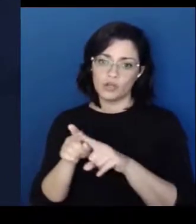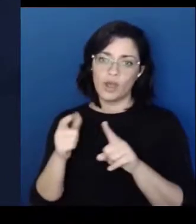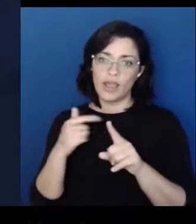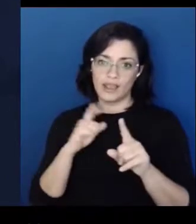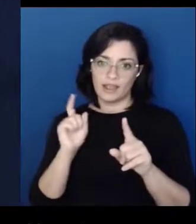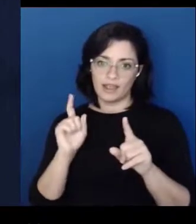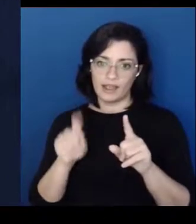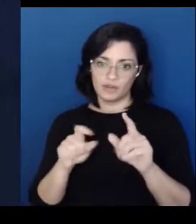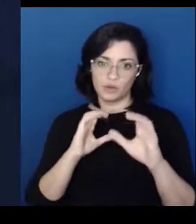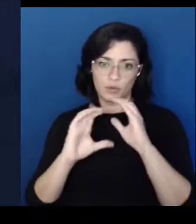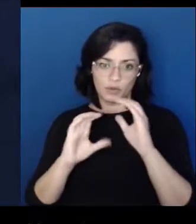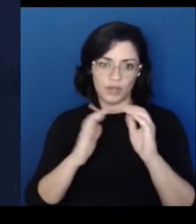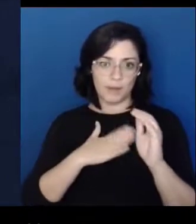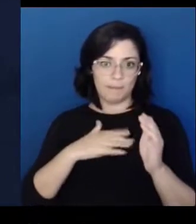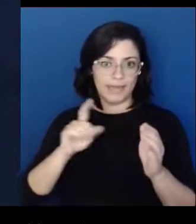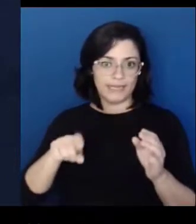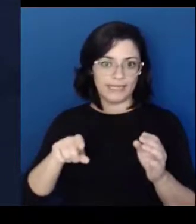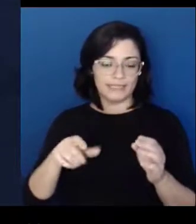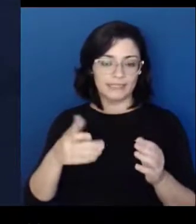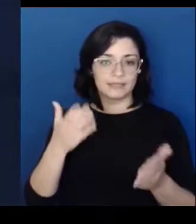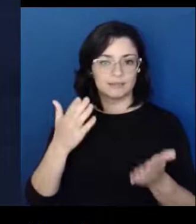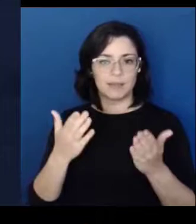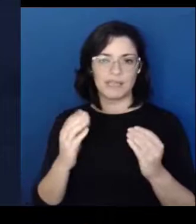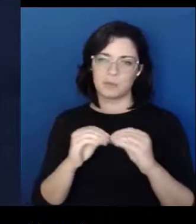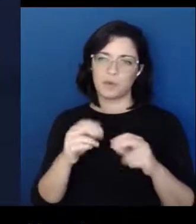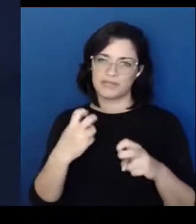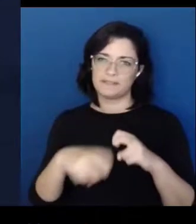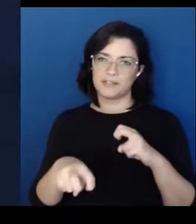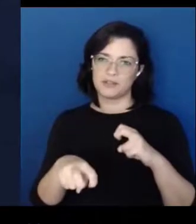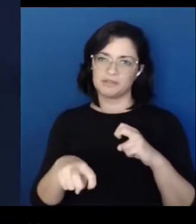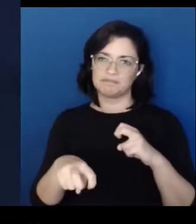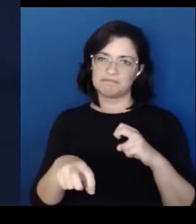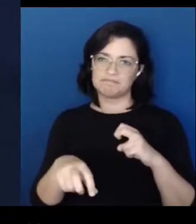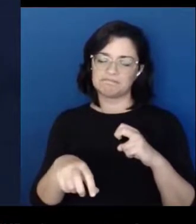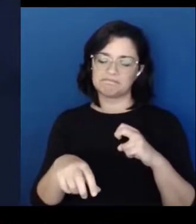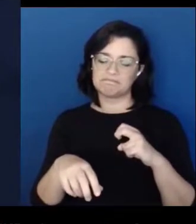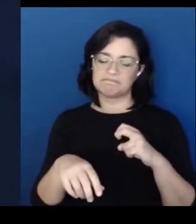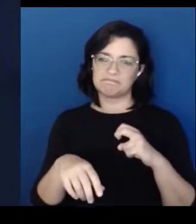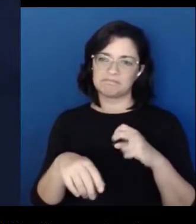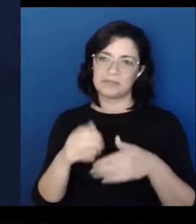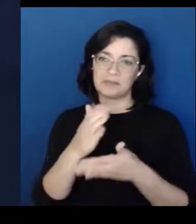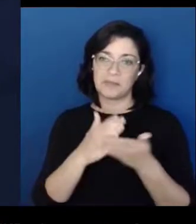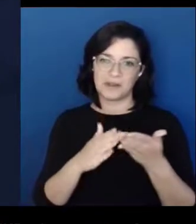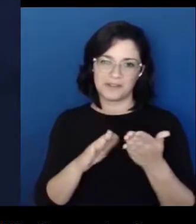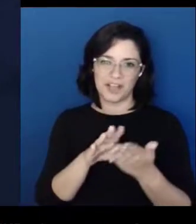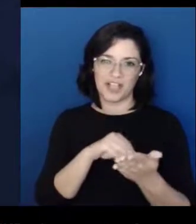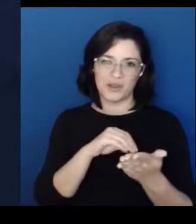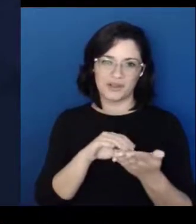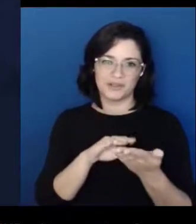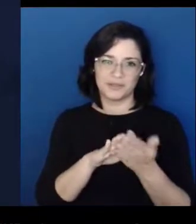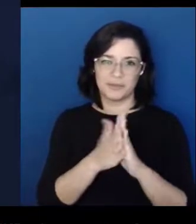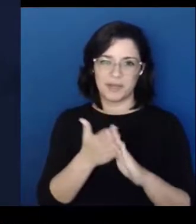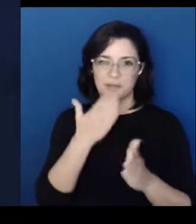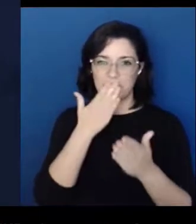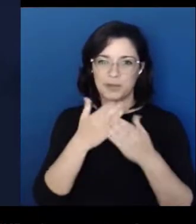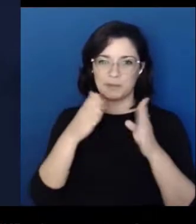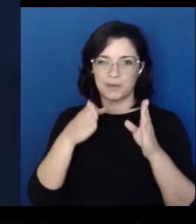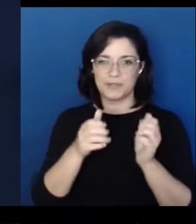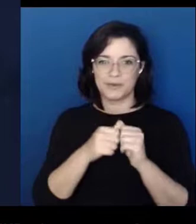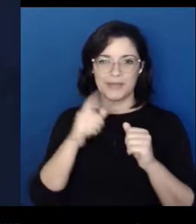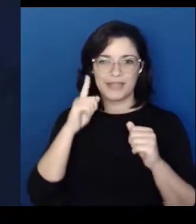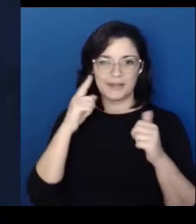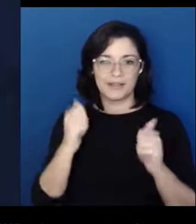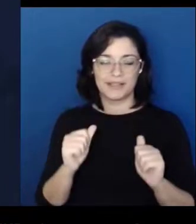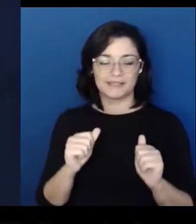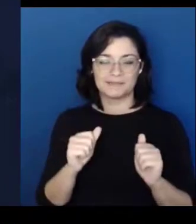the more difficult aspects of learning to become a good person with hearing loss. And finally, I need to be an advocate, which I